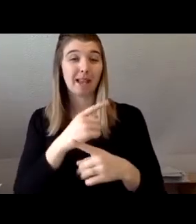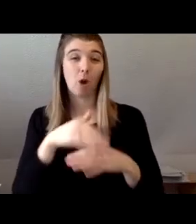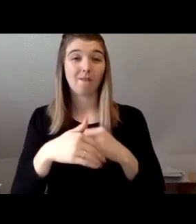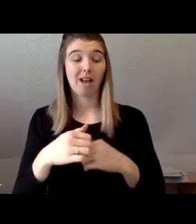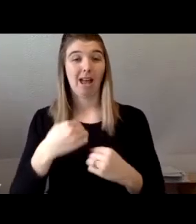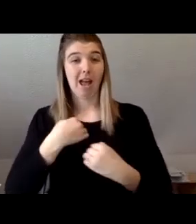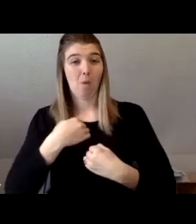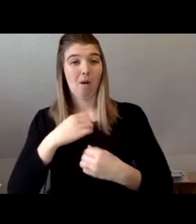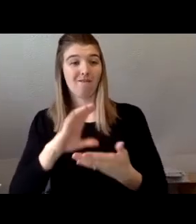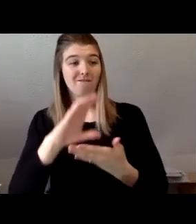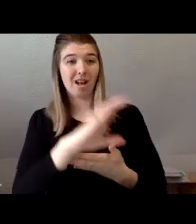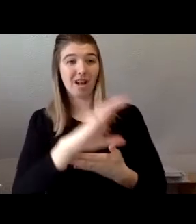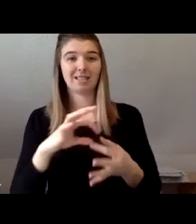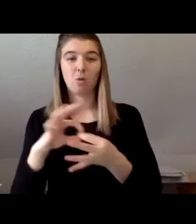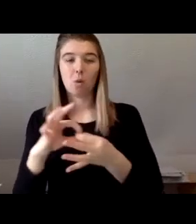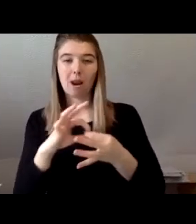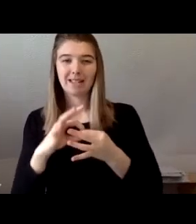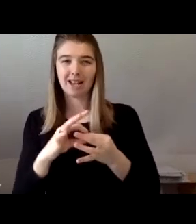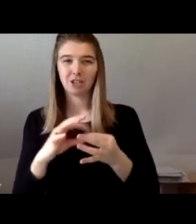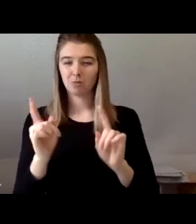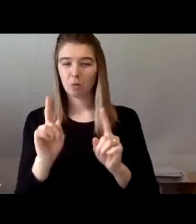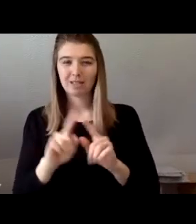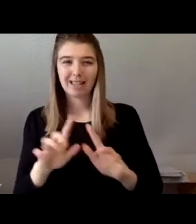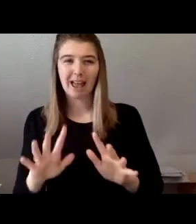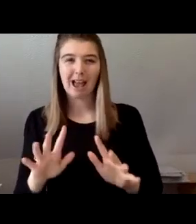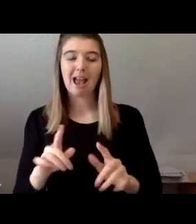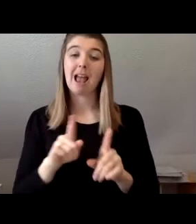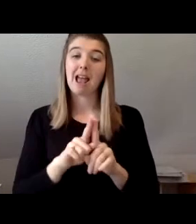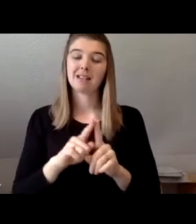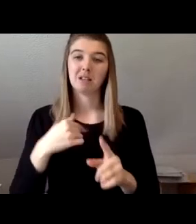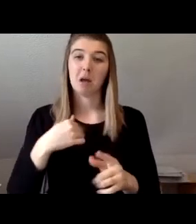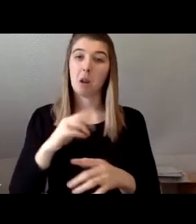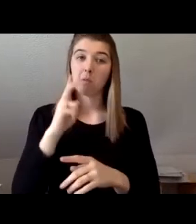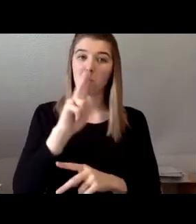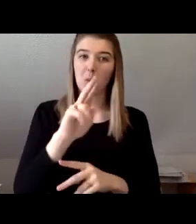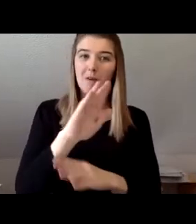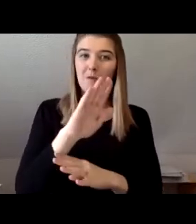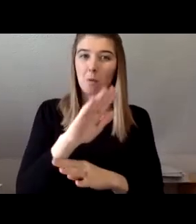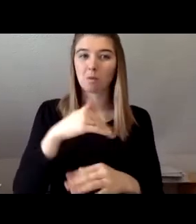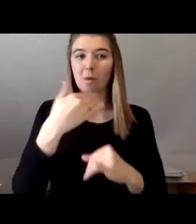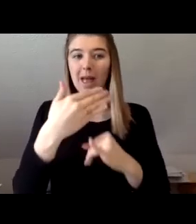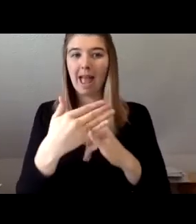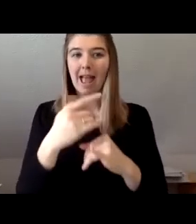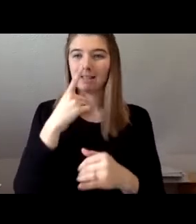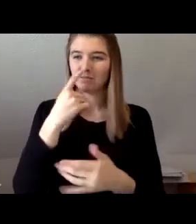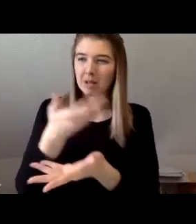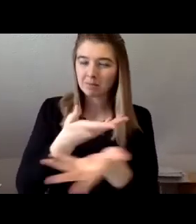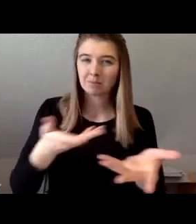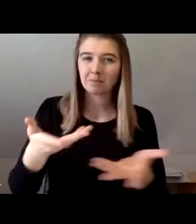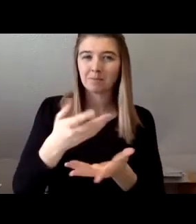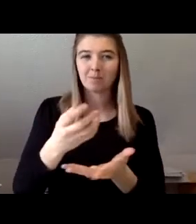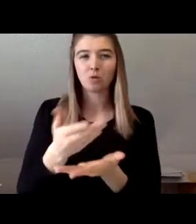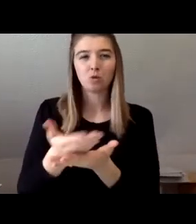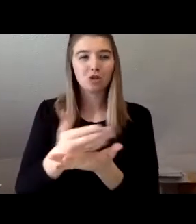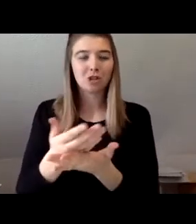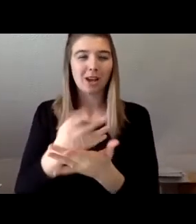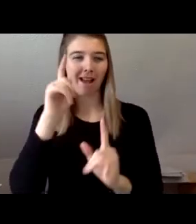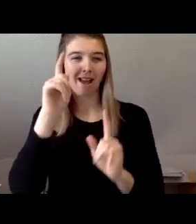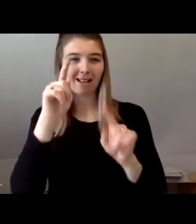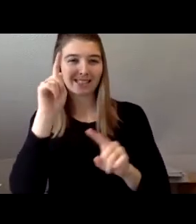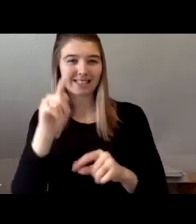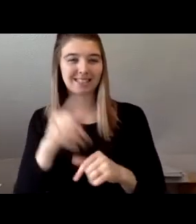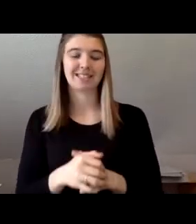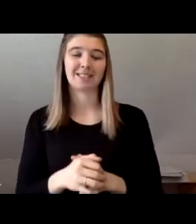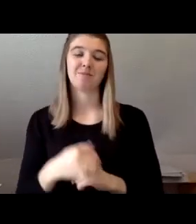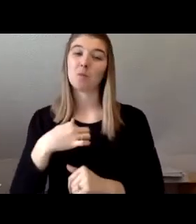other groups. I look forward to the discussion and sharing ideas. Also wanted to start by saying, as a woman in